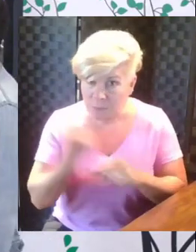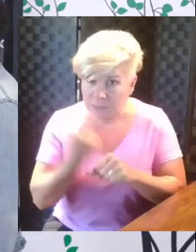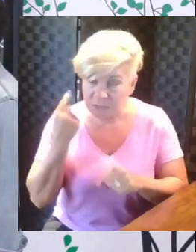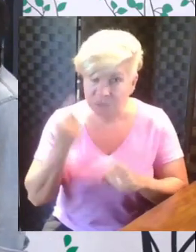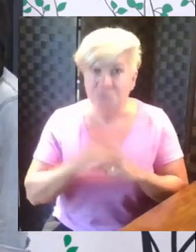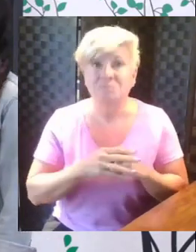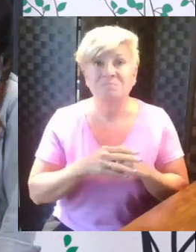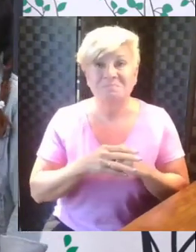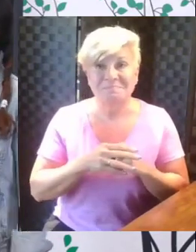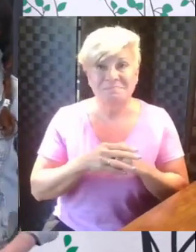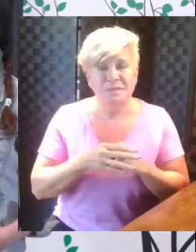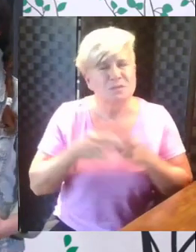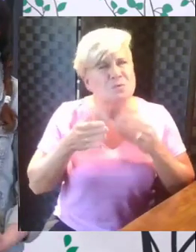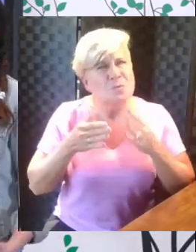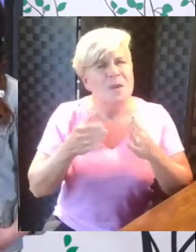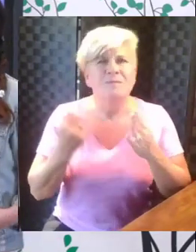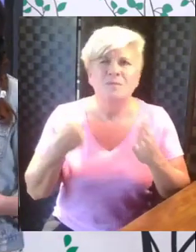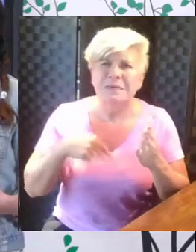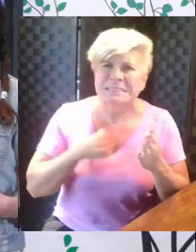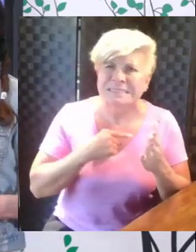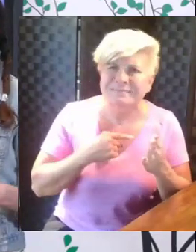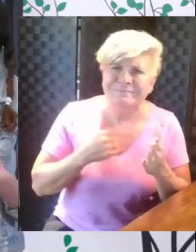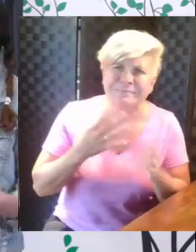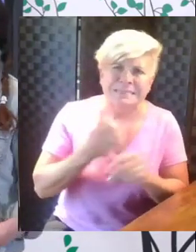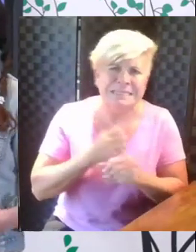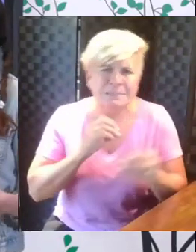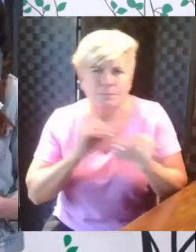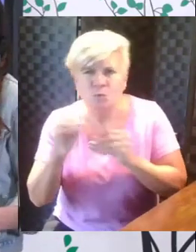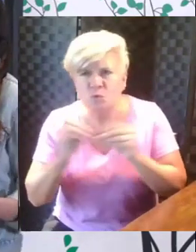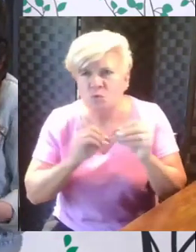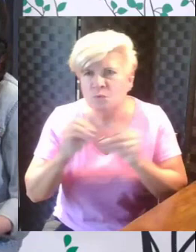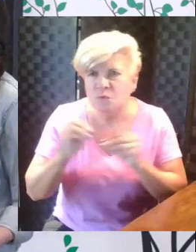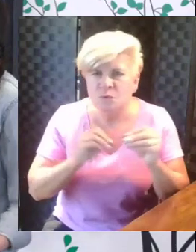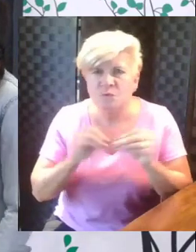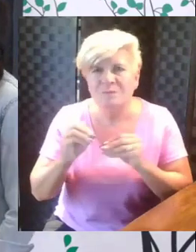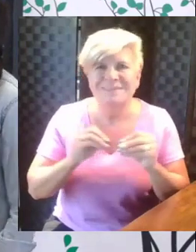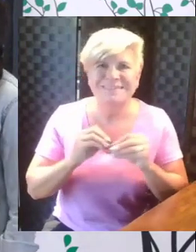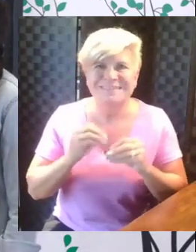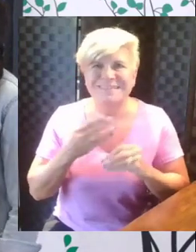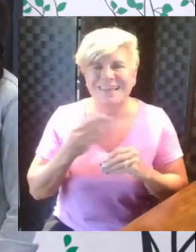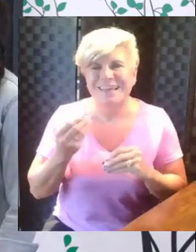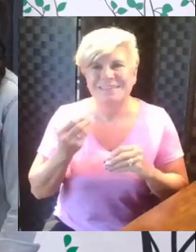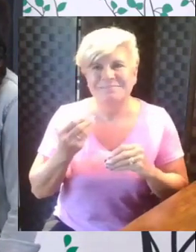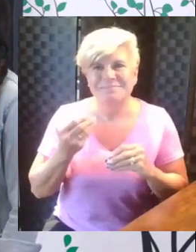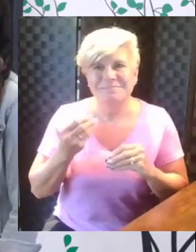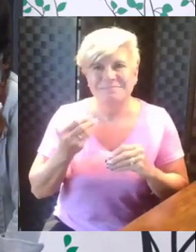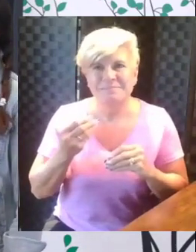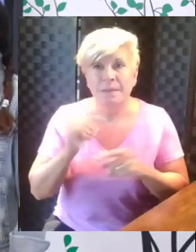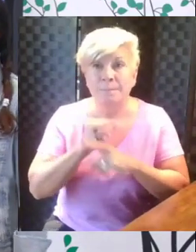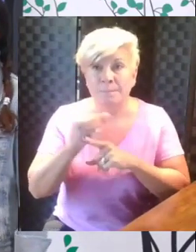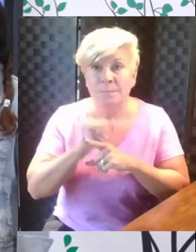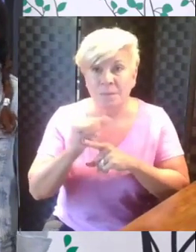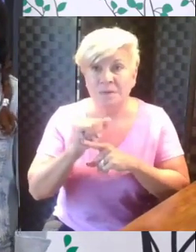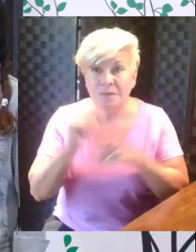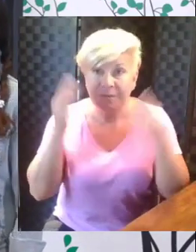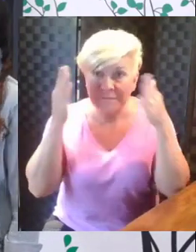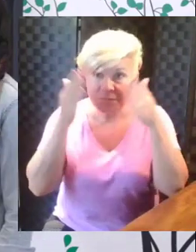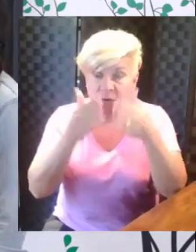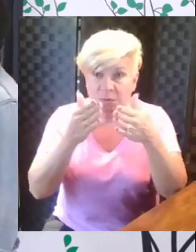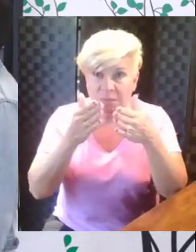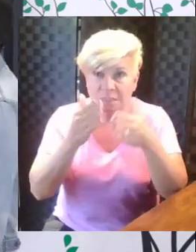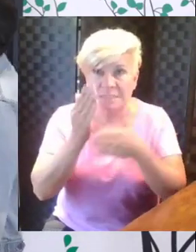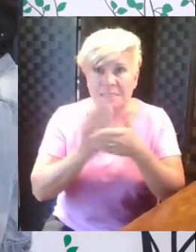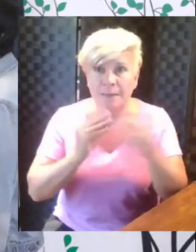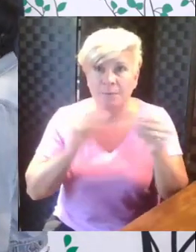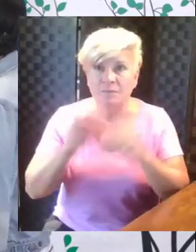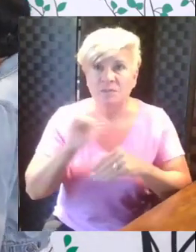year. It's just a way for us to get some movements, and practice focusing on certain